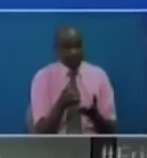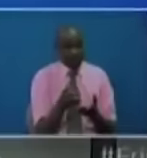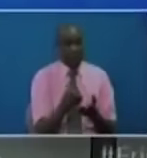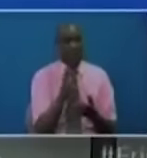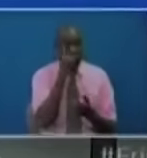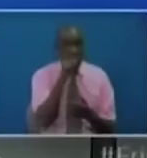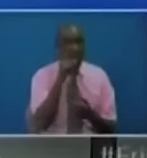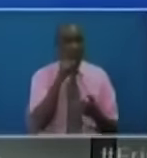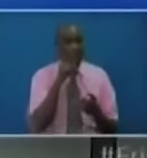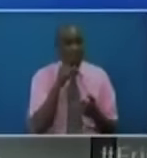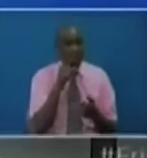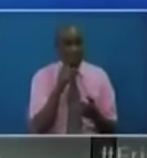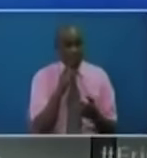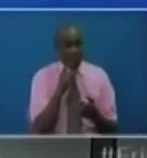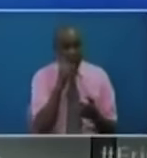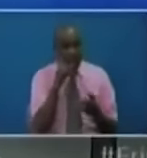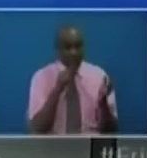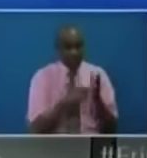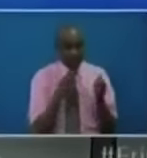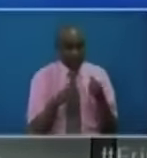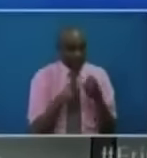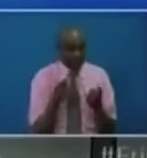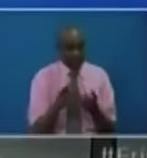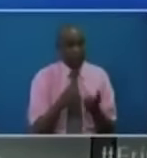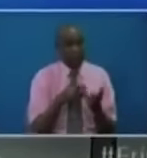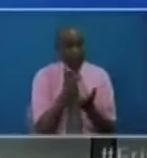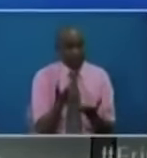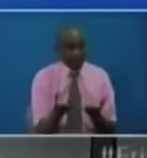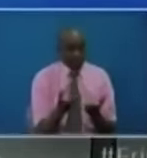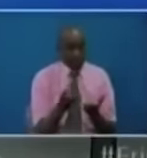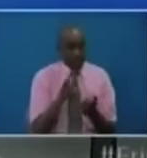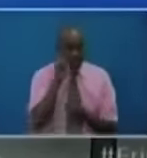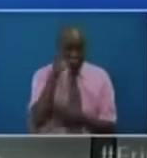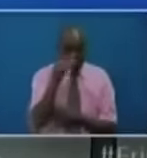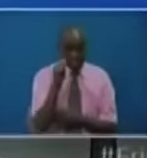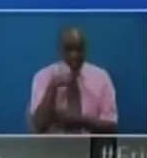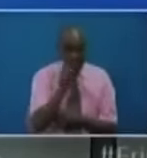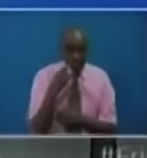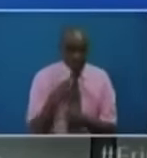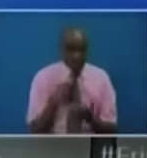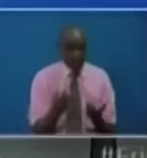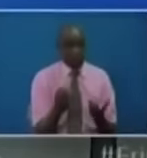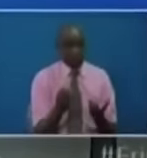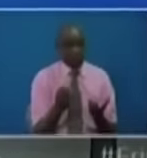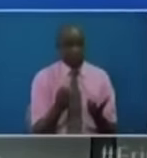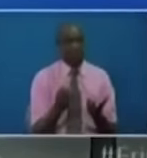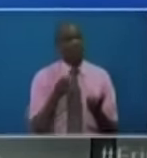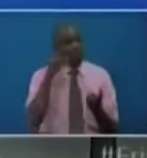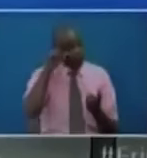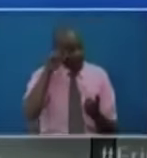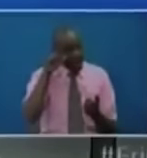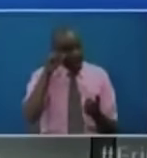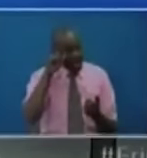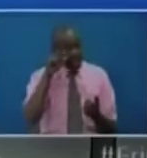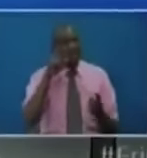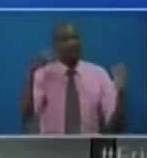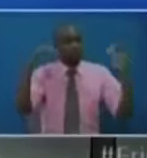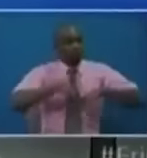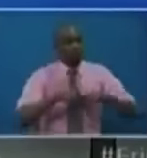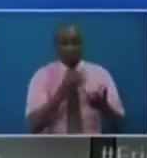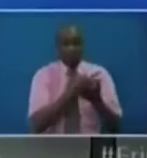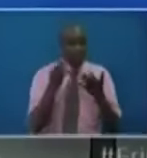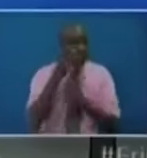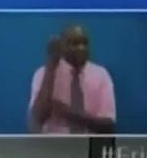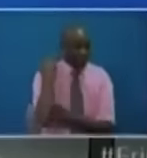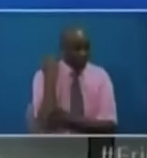1.6 million shillings was actually paid out to MCAs for attending the Pwani Forum that was actually held about 3 weeks